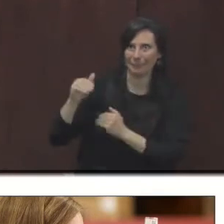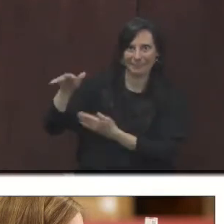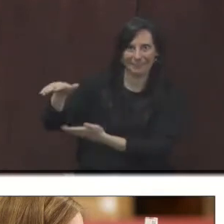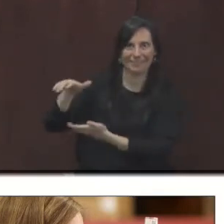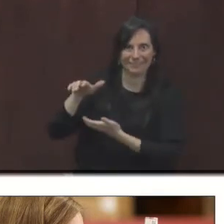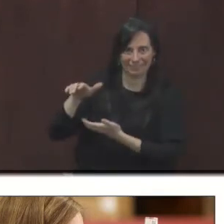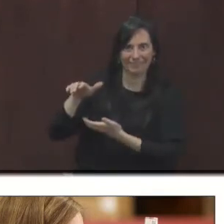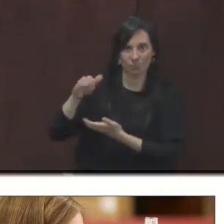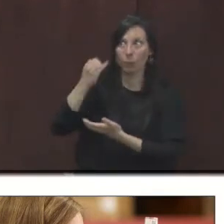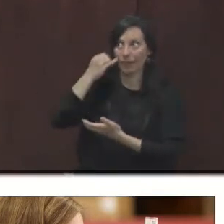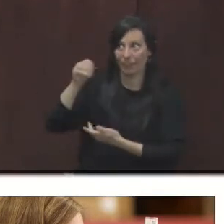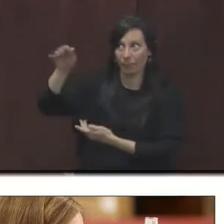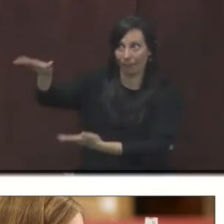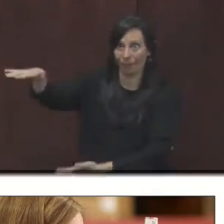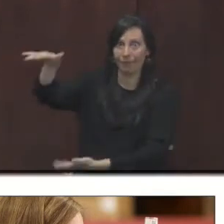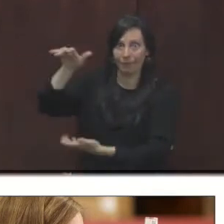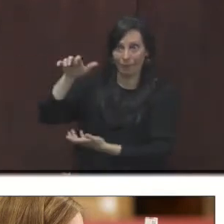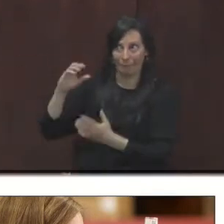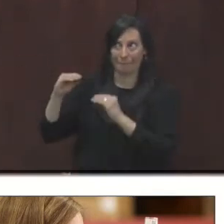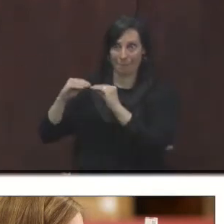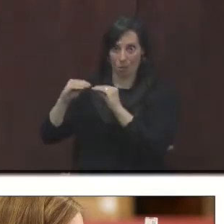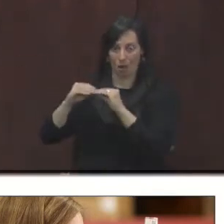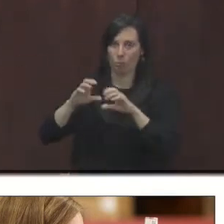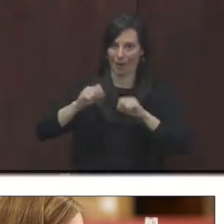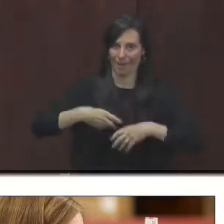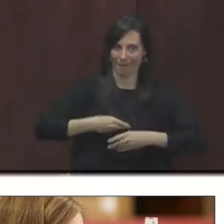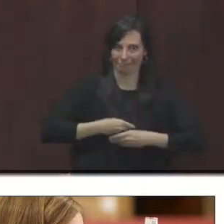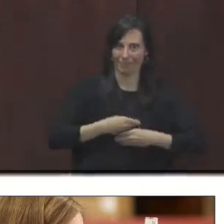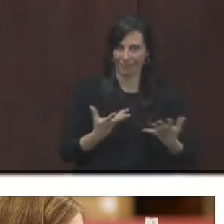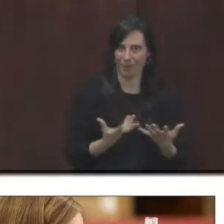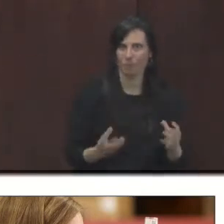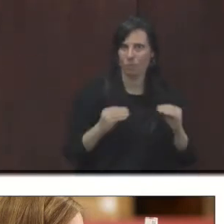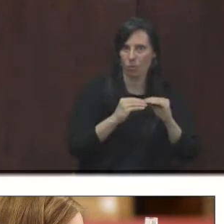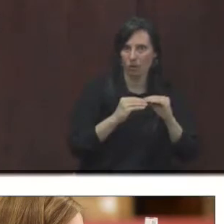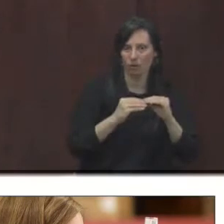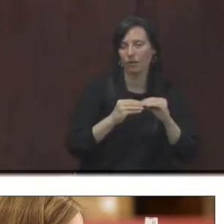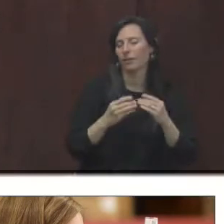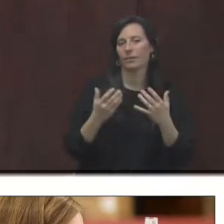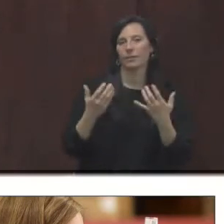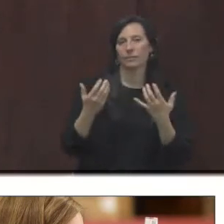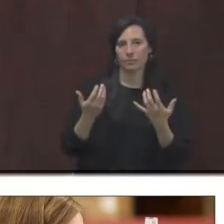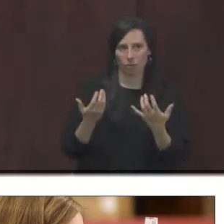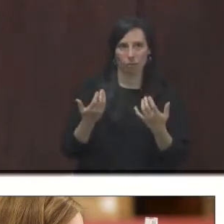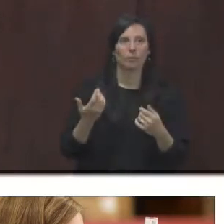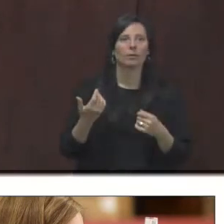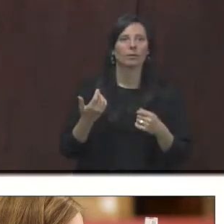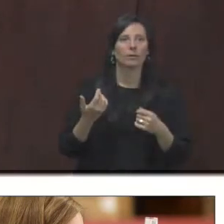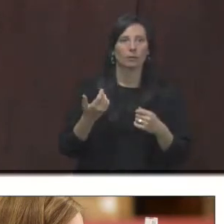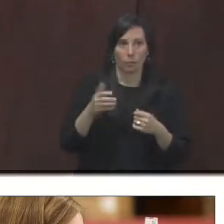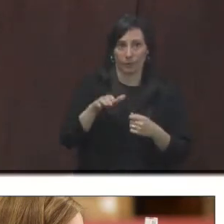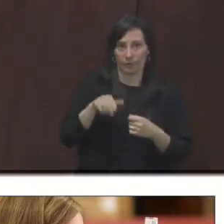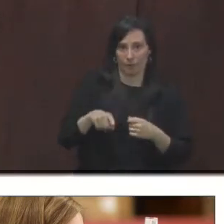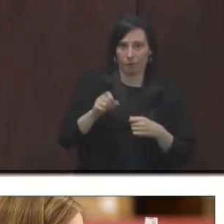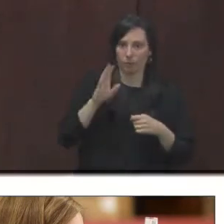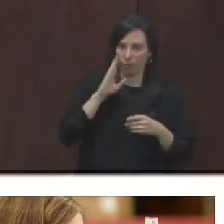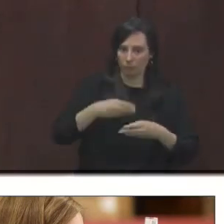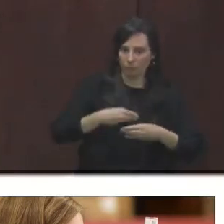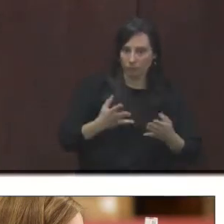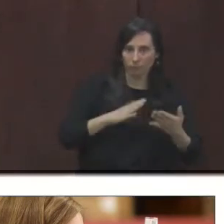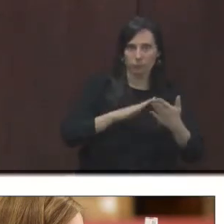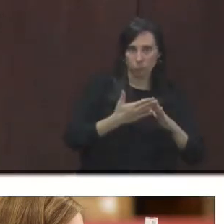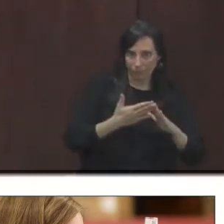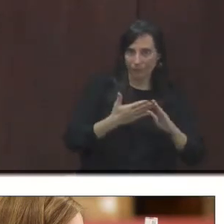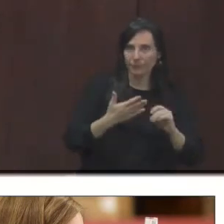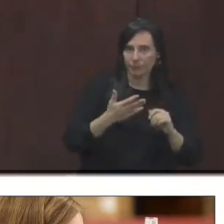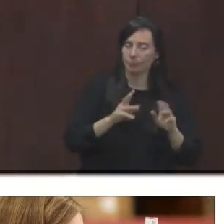So we can only push out what we receive, and we have to, from this, also cover those long-term care facilities, as well. So, and